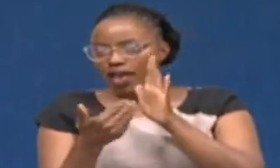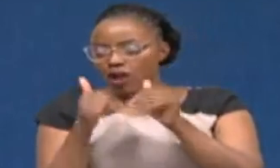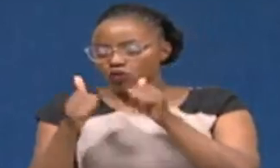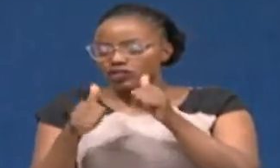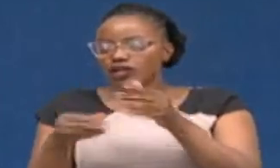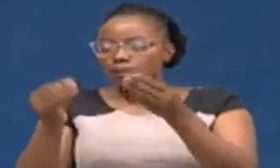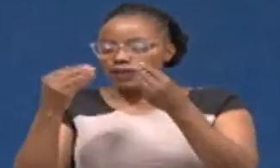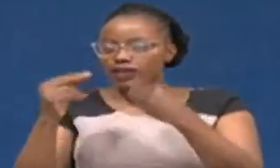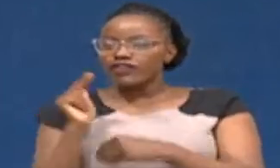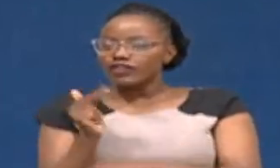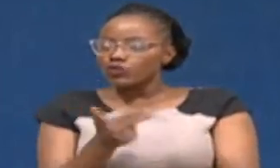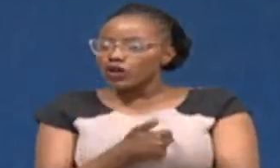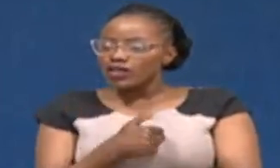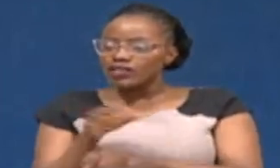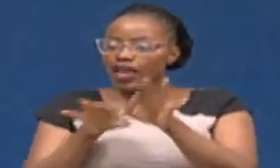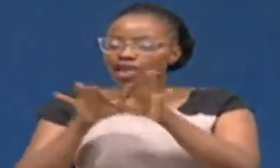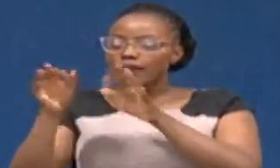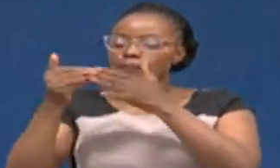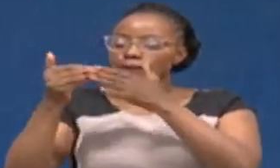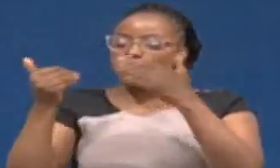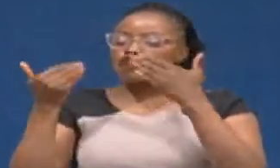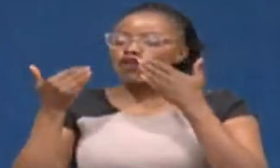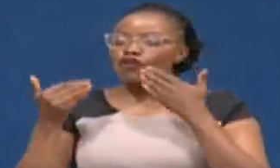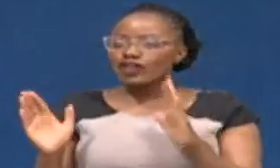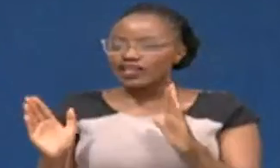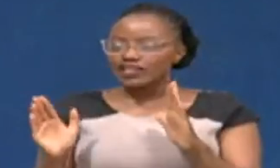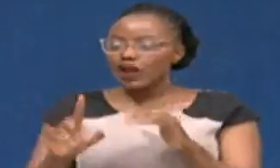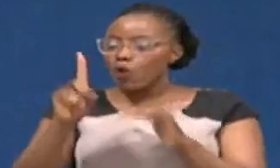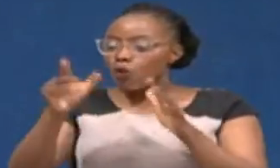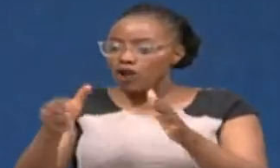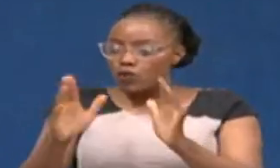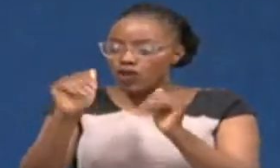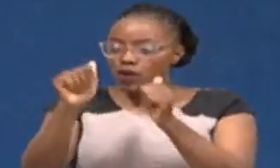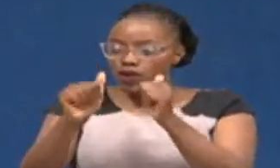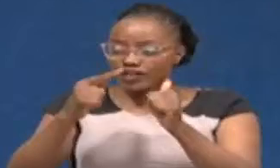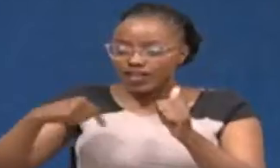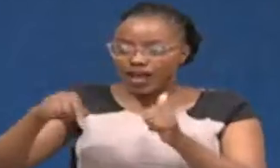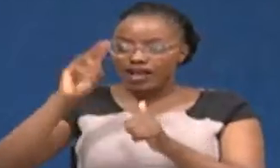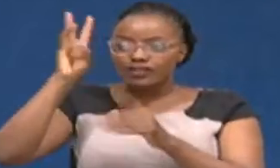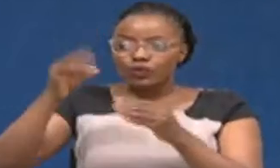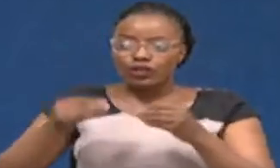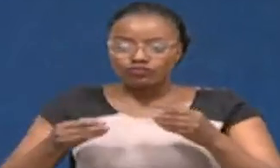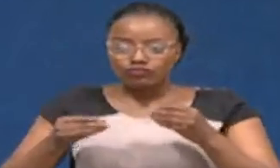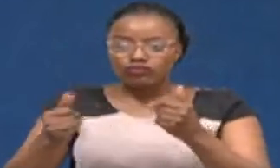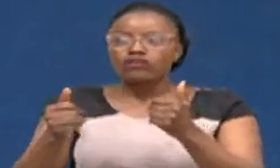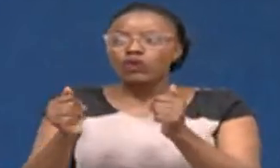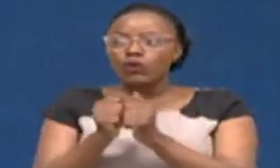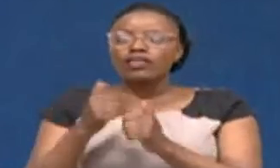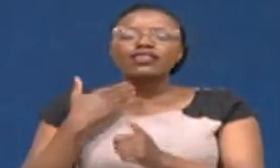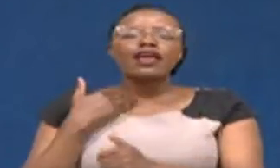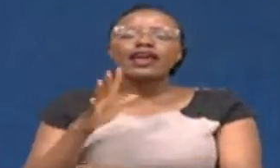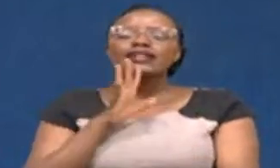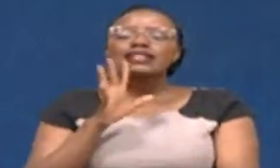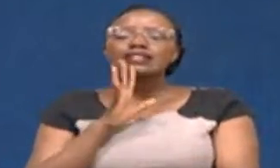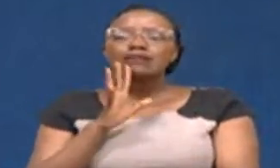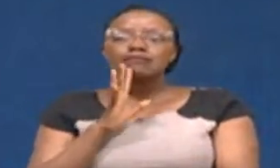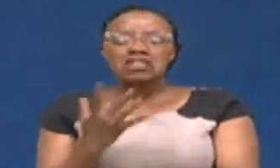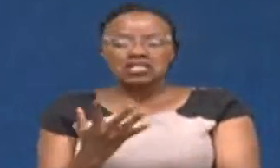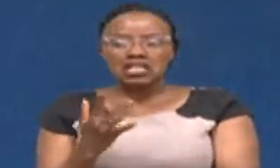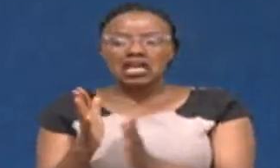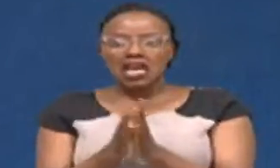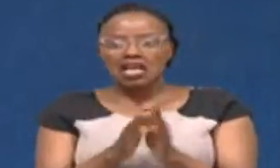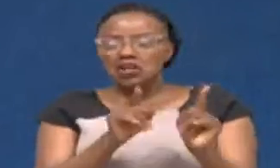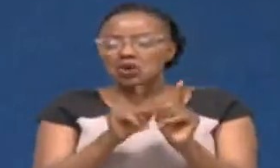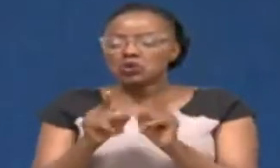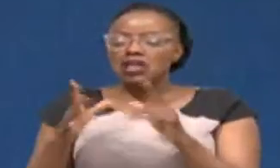we have. I have explained before that one way now we are going to deal with the hate speech and the